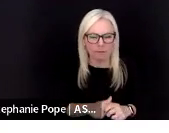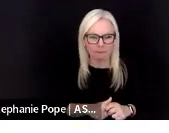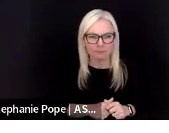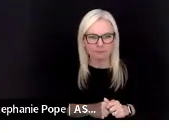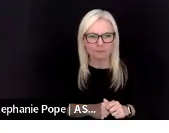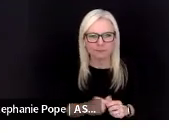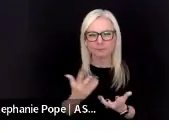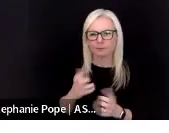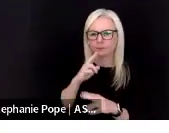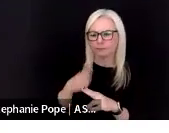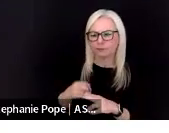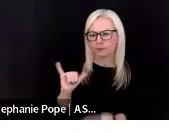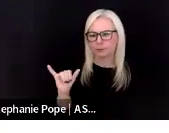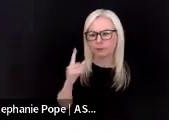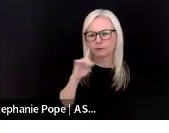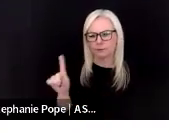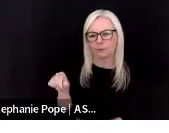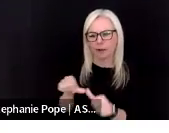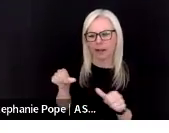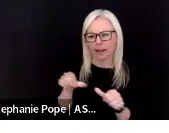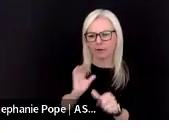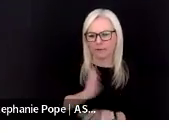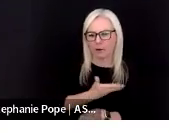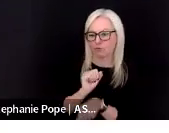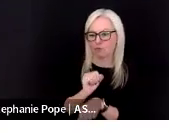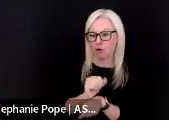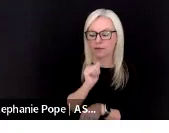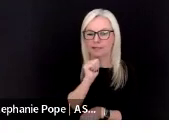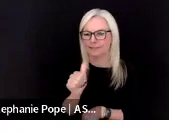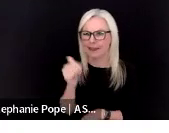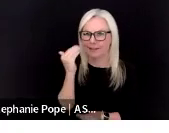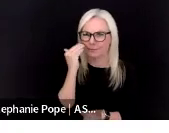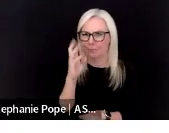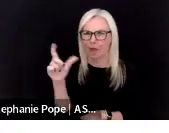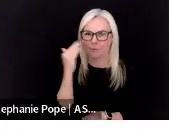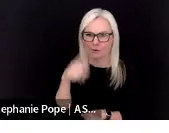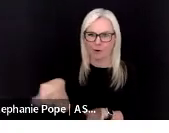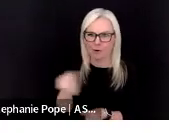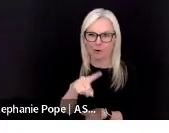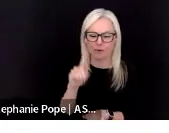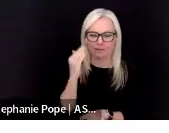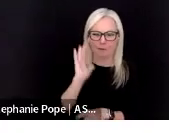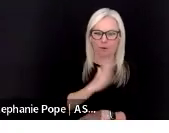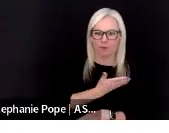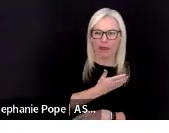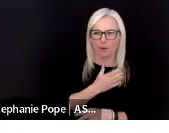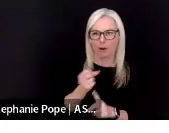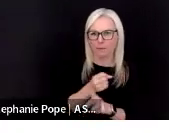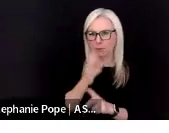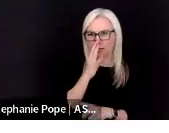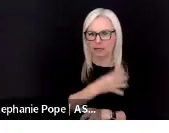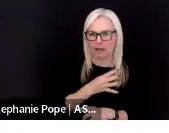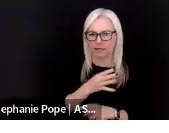I also want to talk a little bit about an area of our work that is not maybe as well known to folks who are more familiar with our abuse and neglect